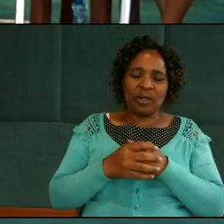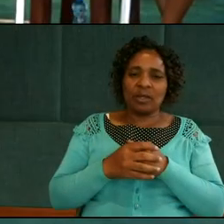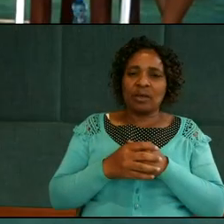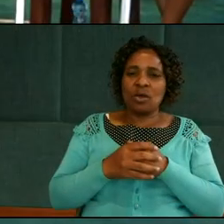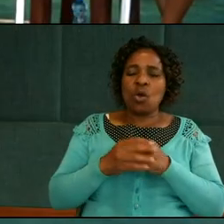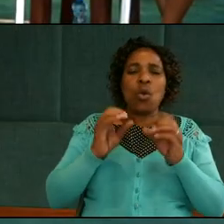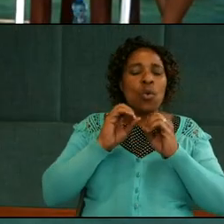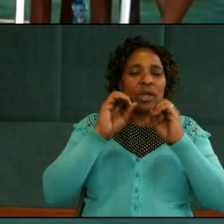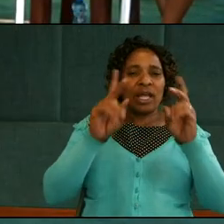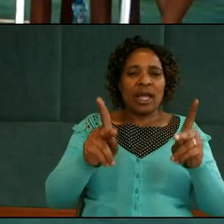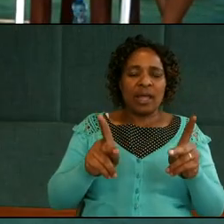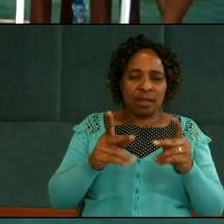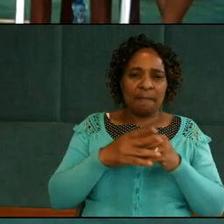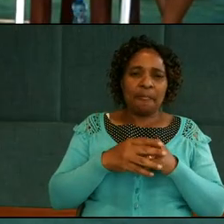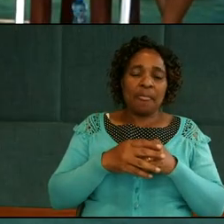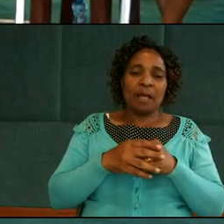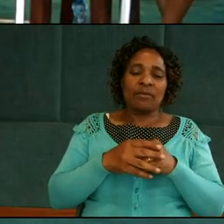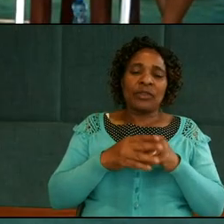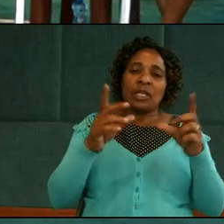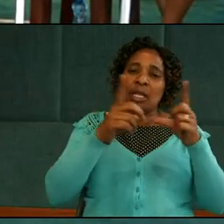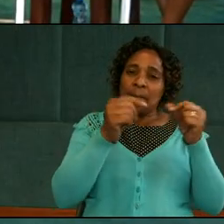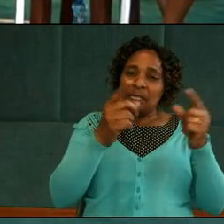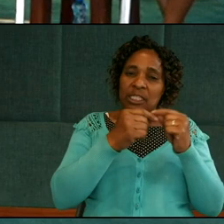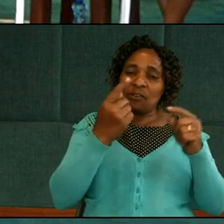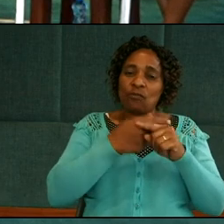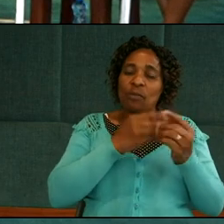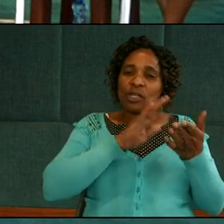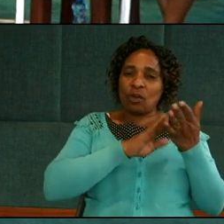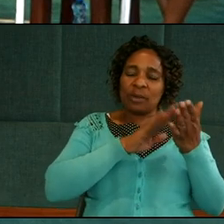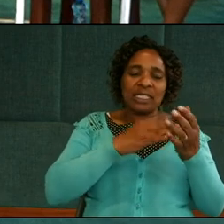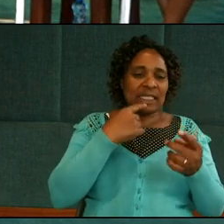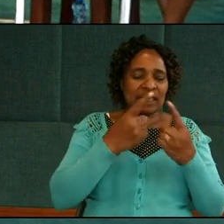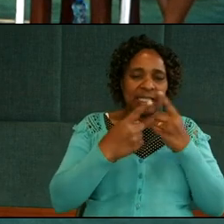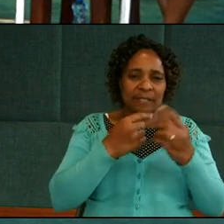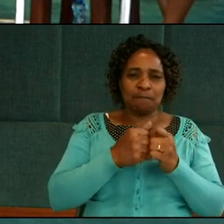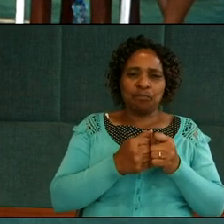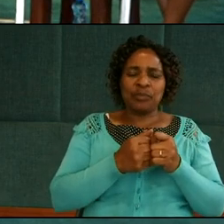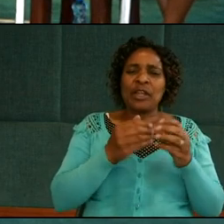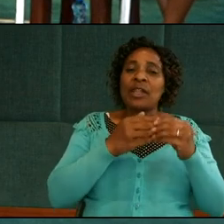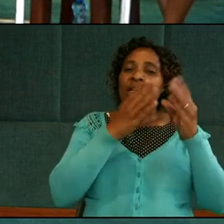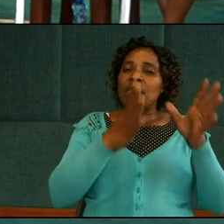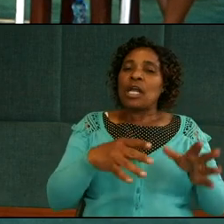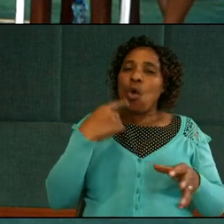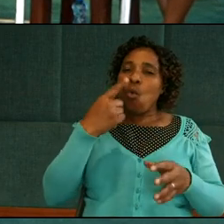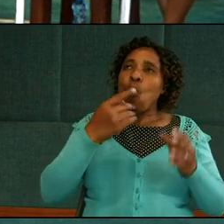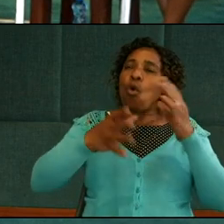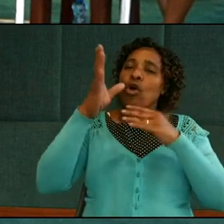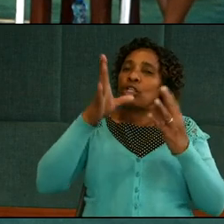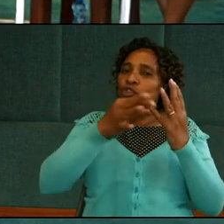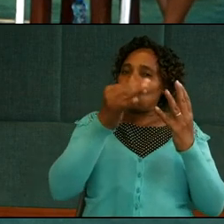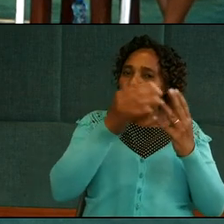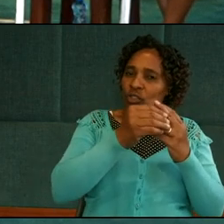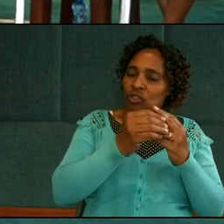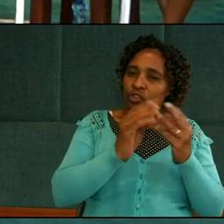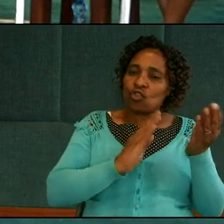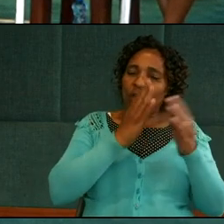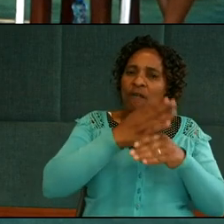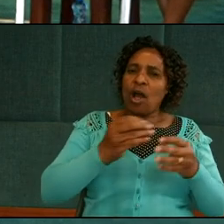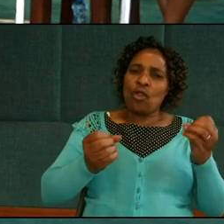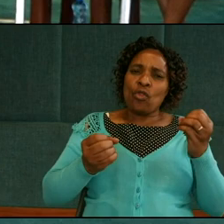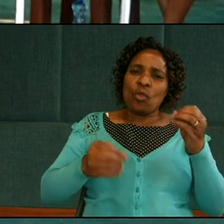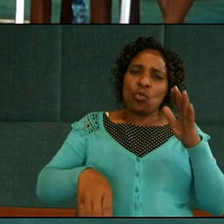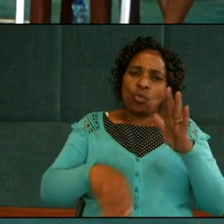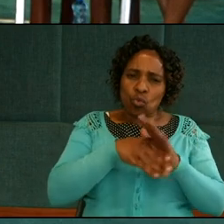Man. Okay, the quote from the commentary says, "The leader whom God chose to overthrow the